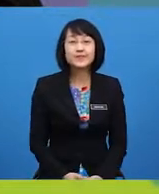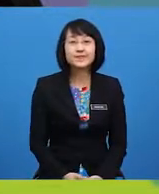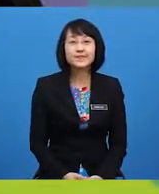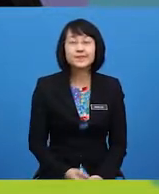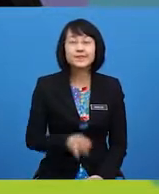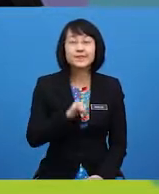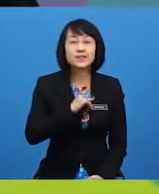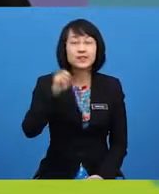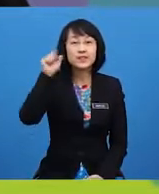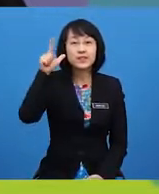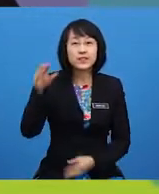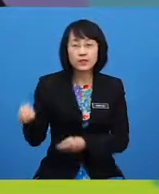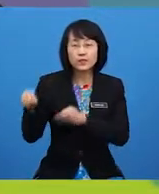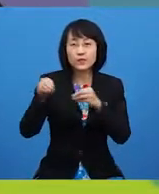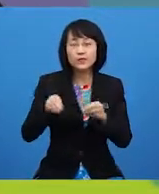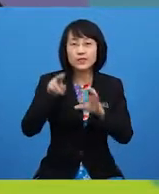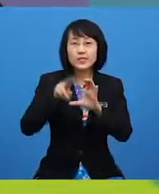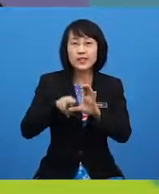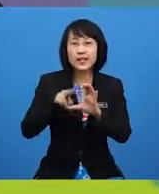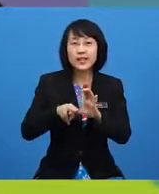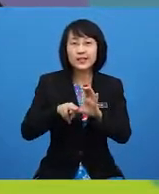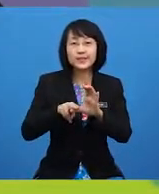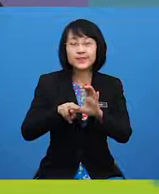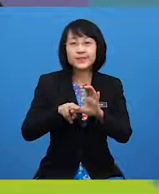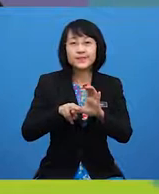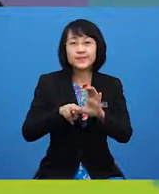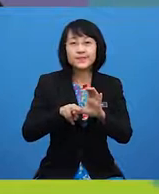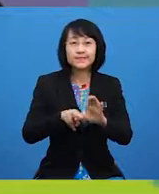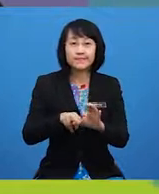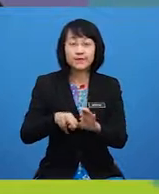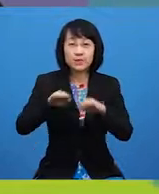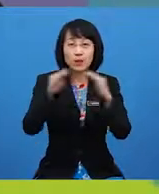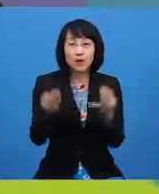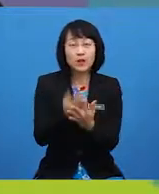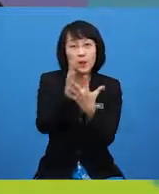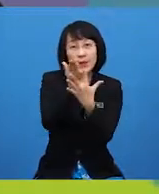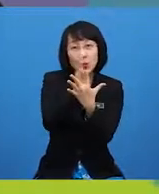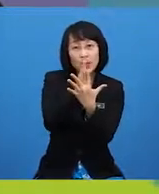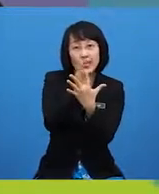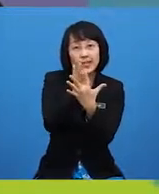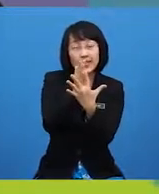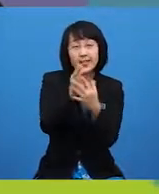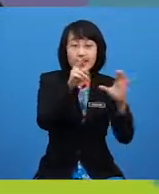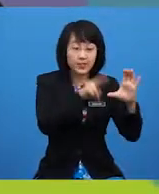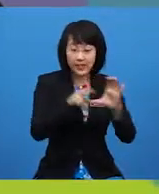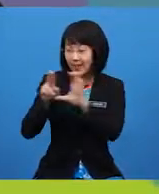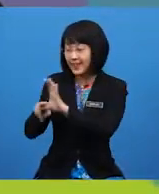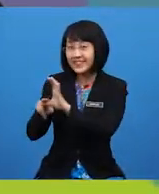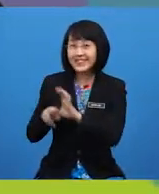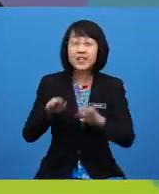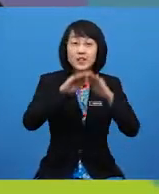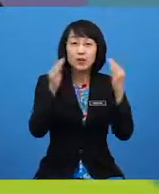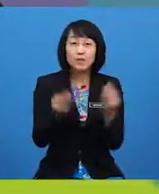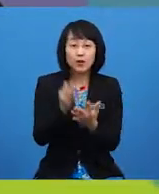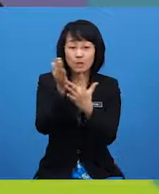I shall move this chair here and place this ball between these chairs. Now the ball is between